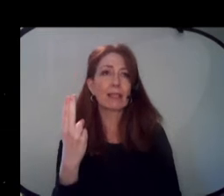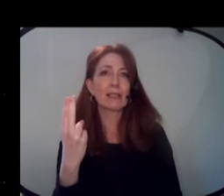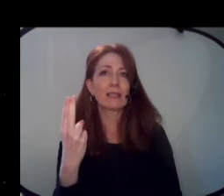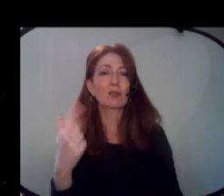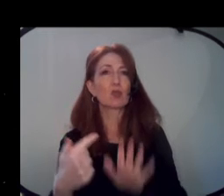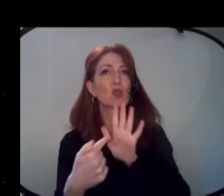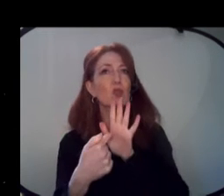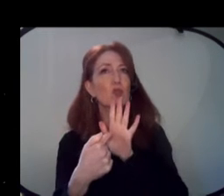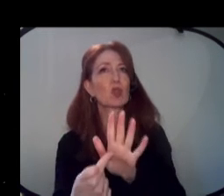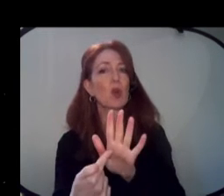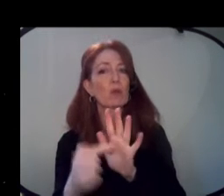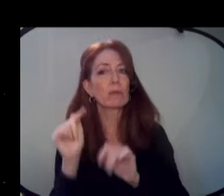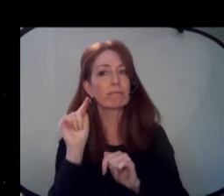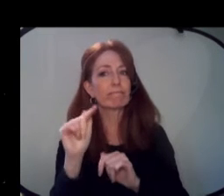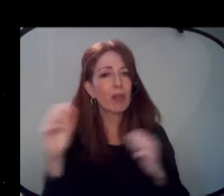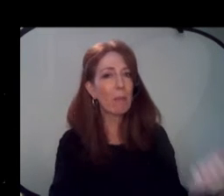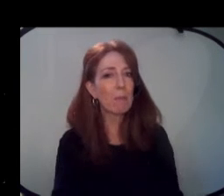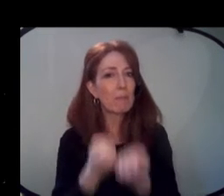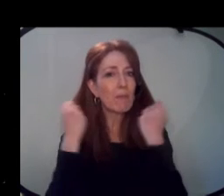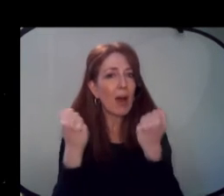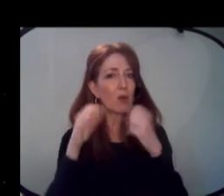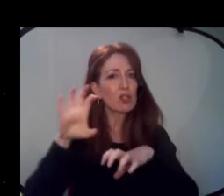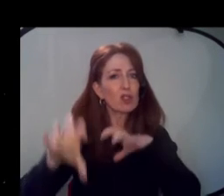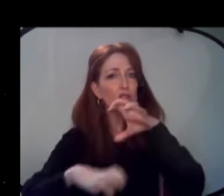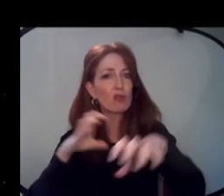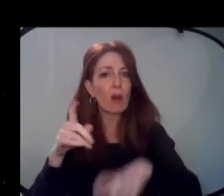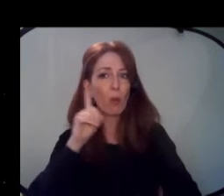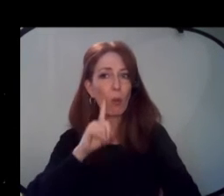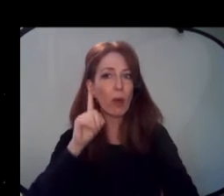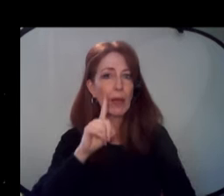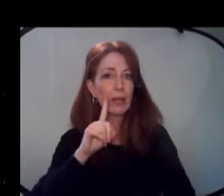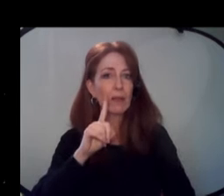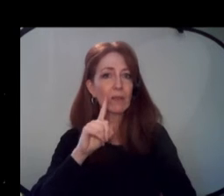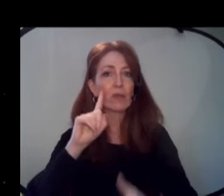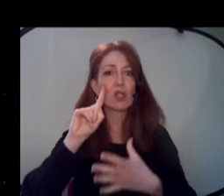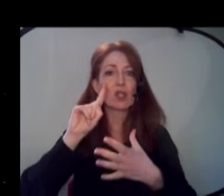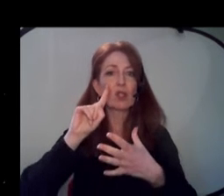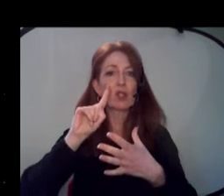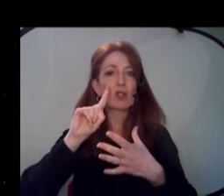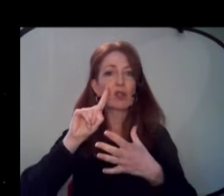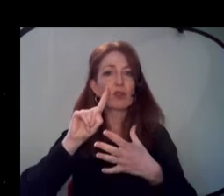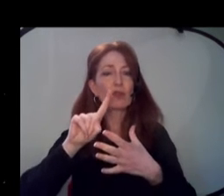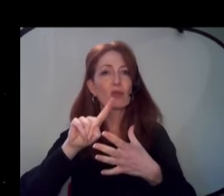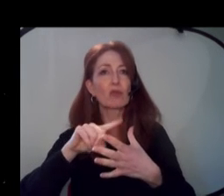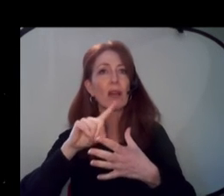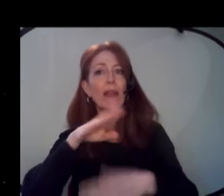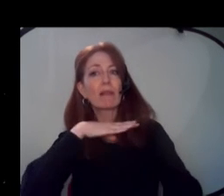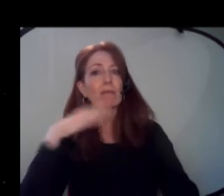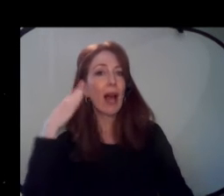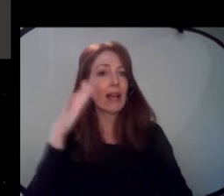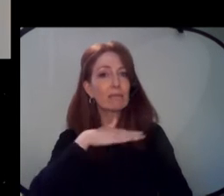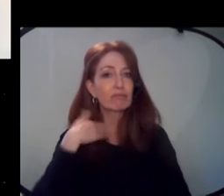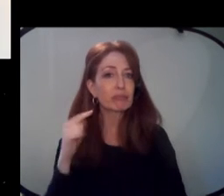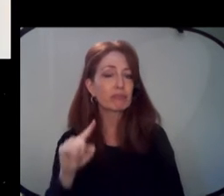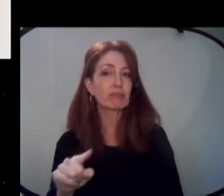the kind of the power and the struggle of these women to subdue this man and cut his head off. It's an earlier version by Caravaggio in which there's a